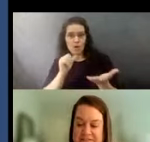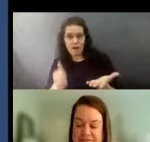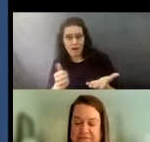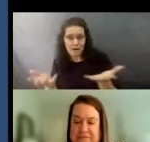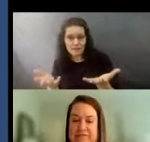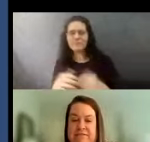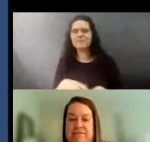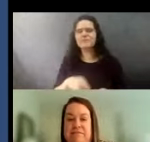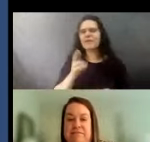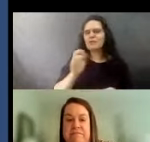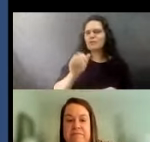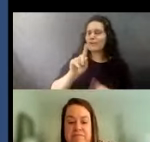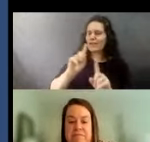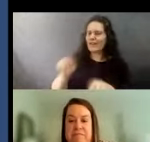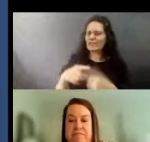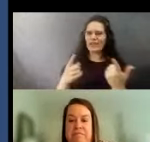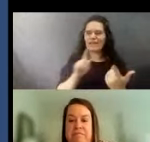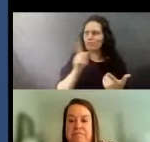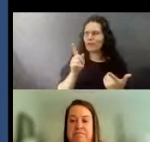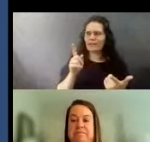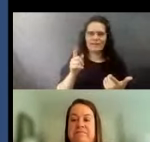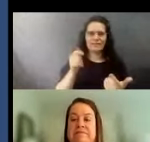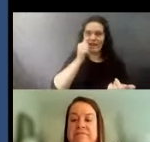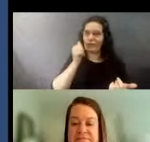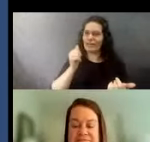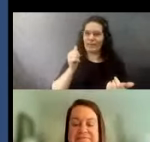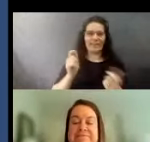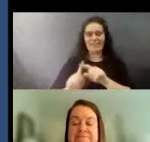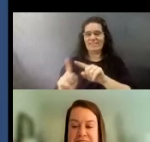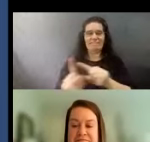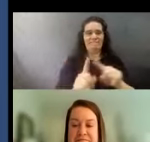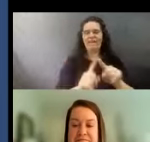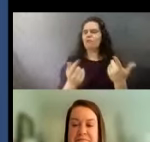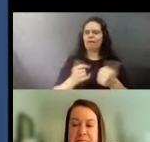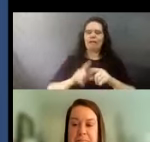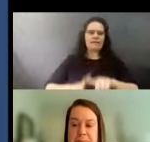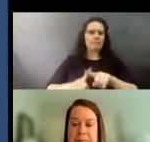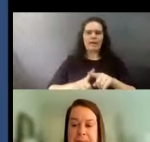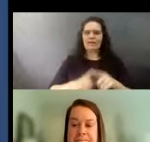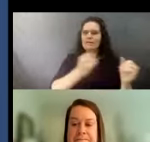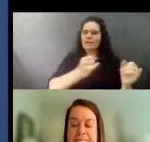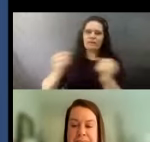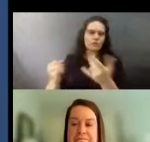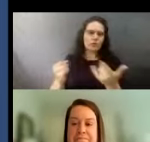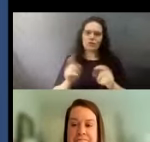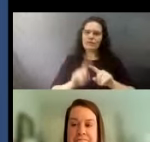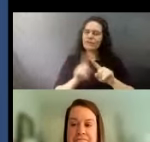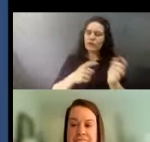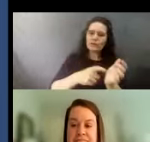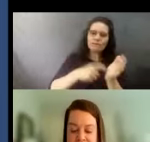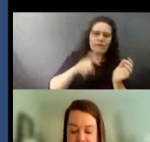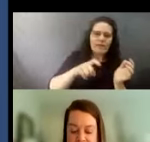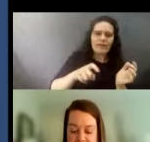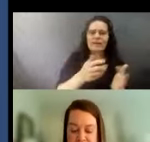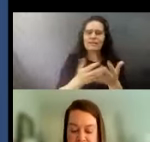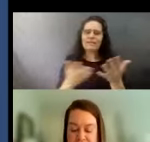and I think this is the nature of disability, right? Like everyone's needs are different. things differ based on context. And so just